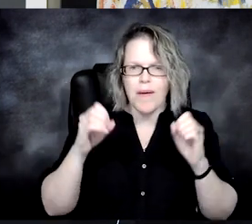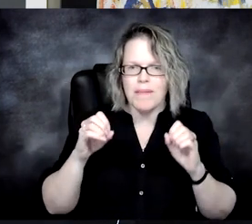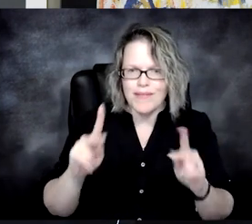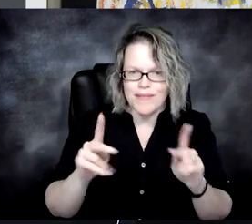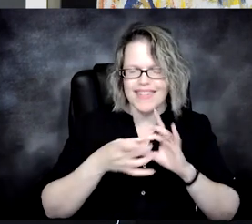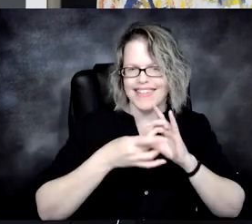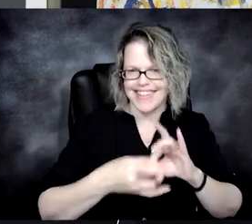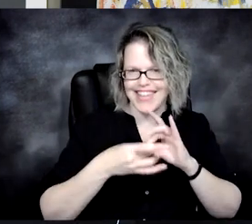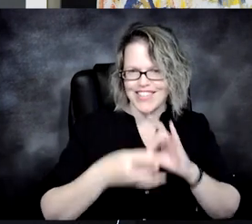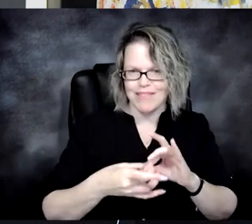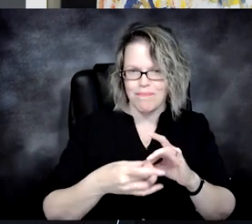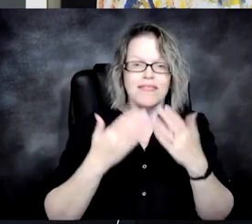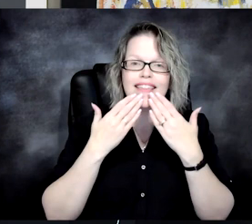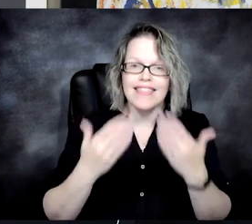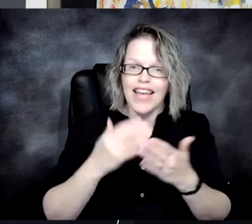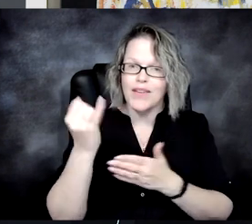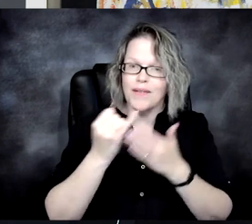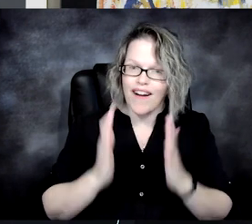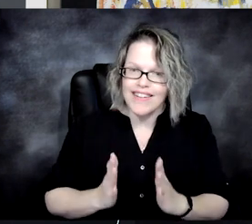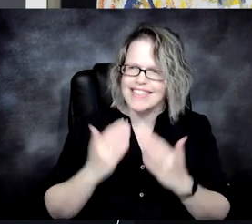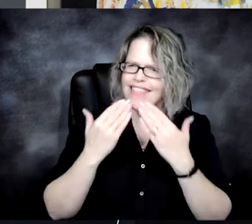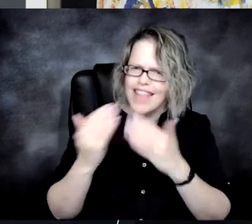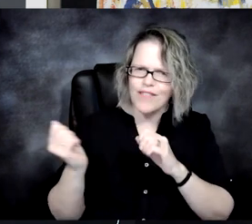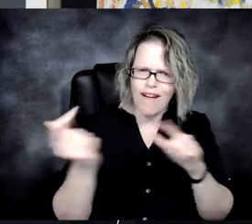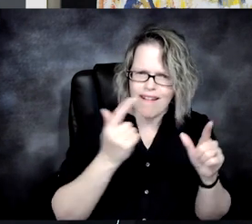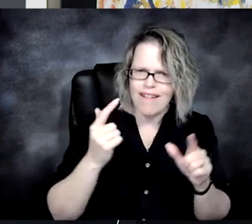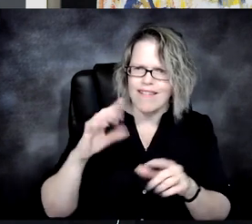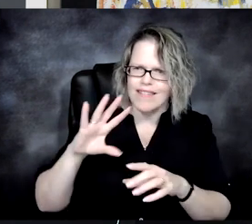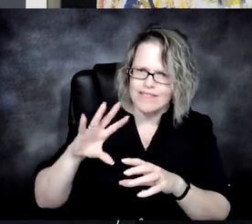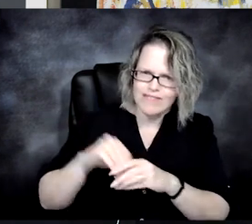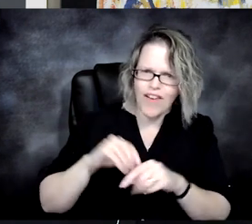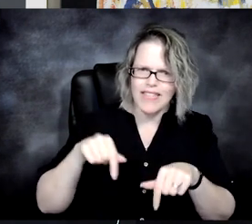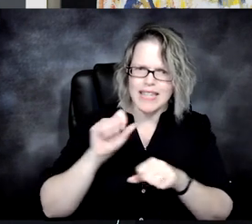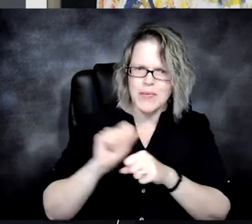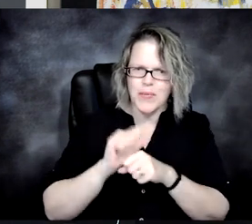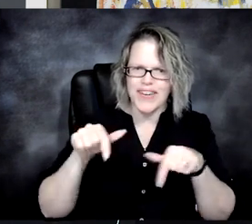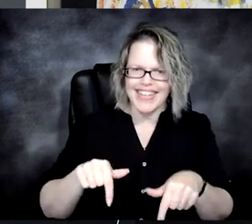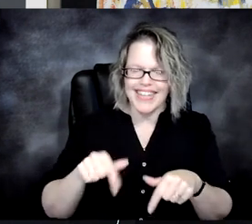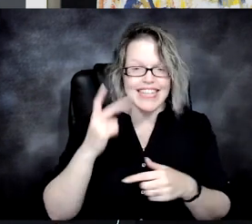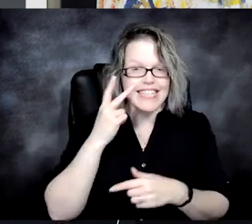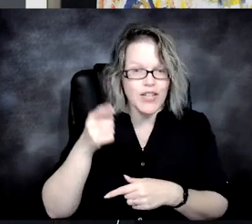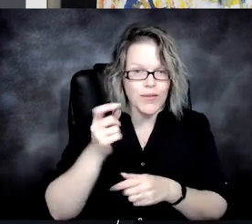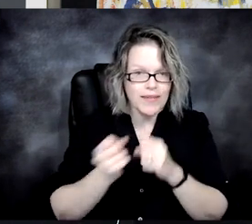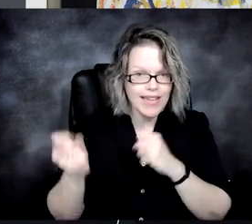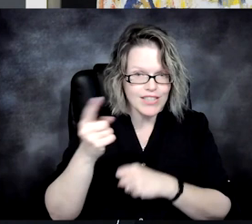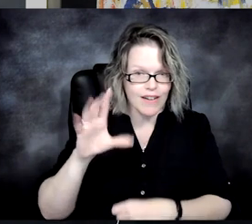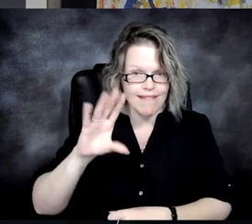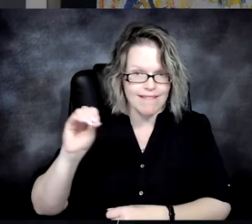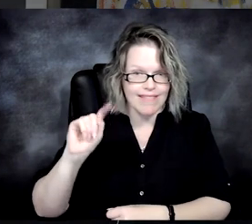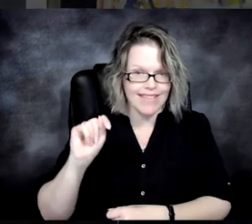have connection. Thank you, artists. Thank you to everyone who's been behind the work here. We will see you at the 50th next